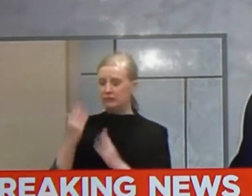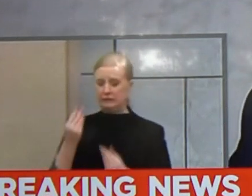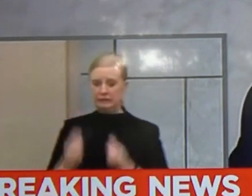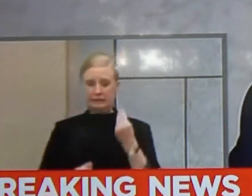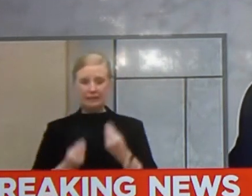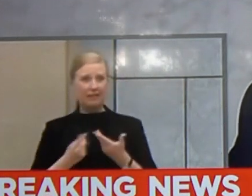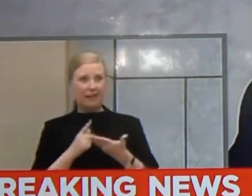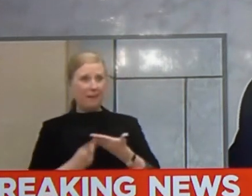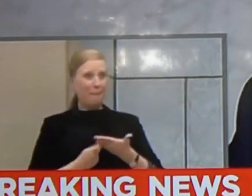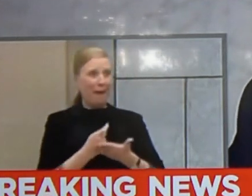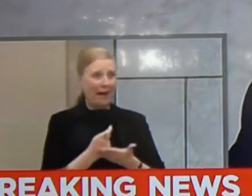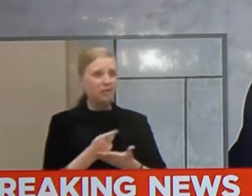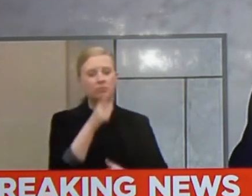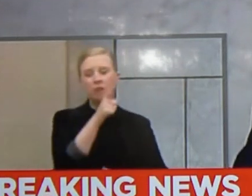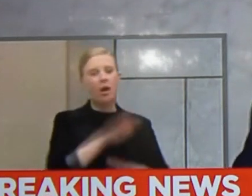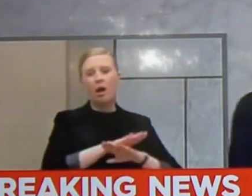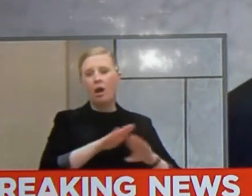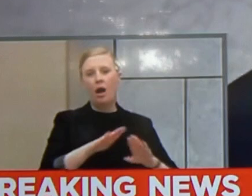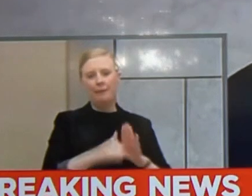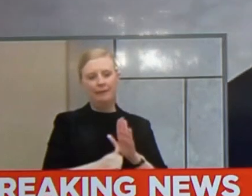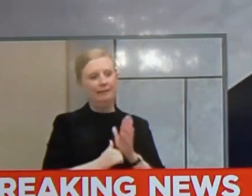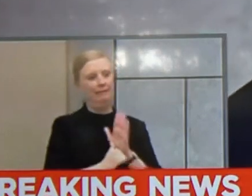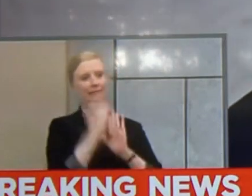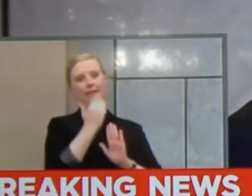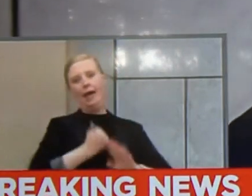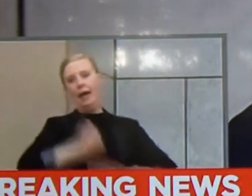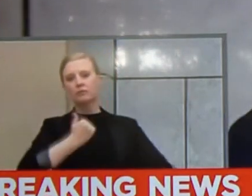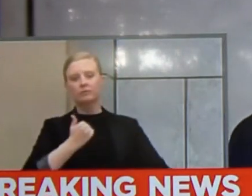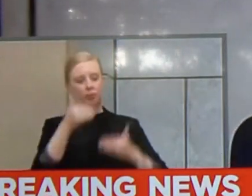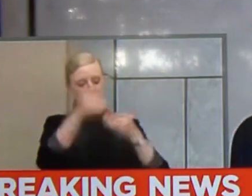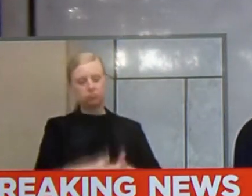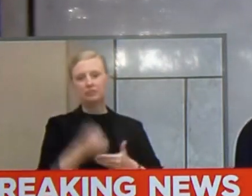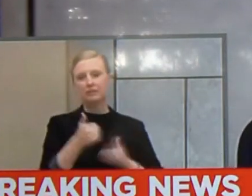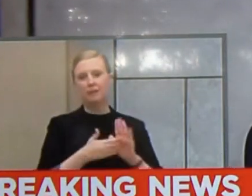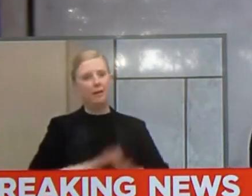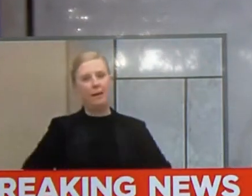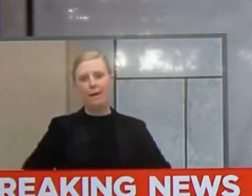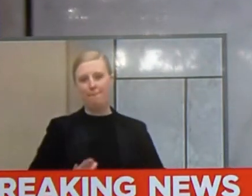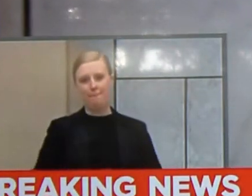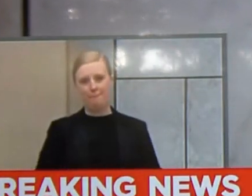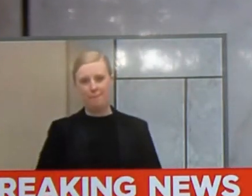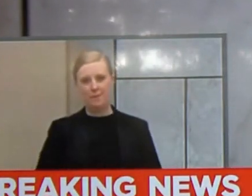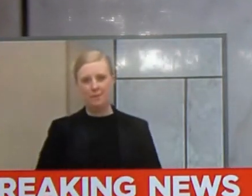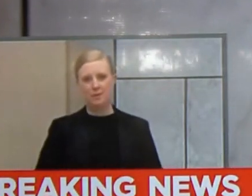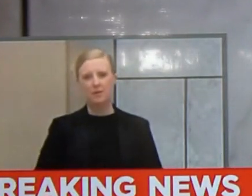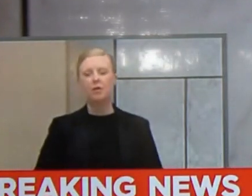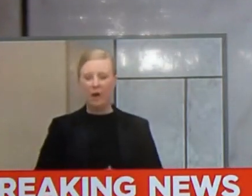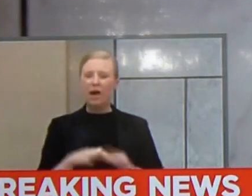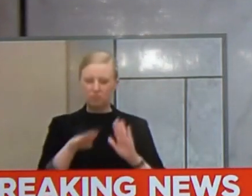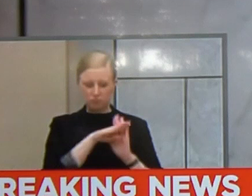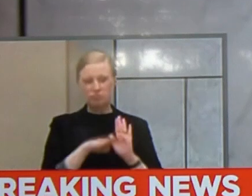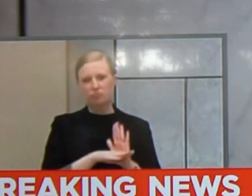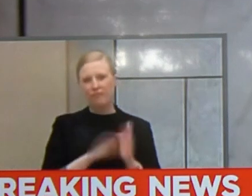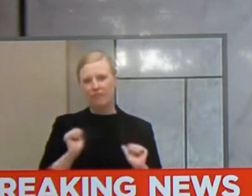people are responsible for their rents, but there's a moratorium on evictions. We won't have anyone thrown out of their homes. That's